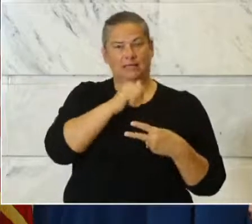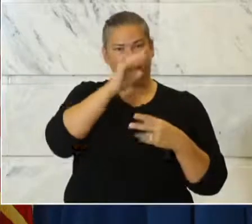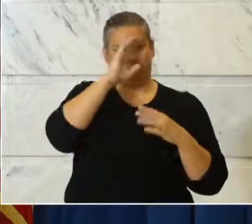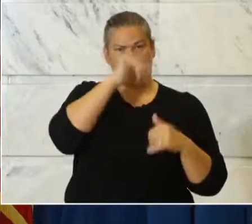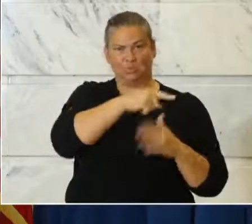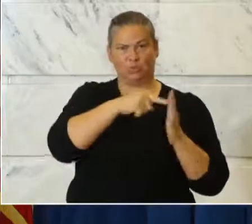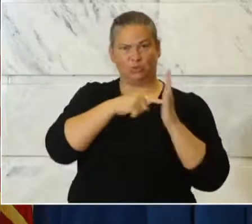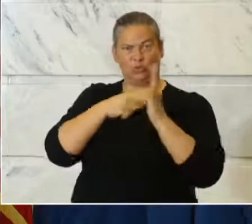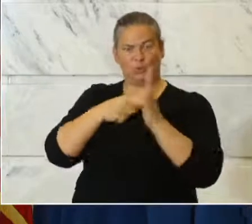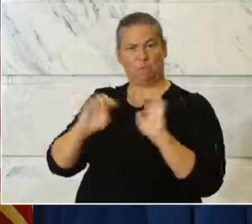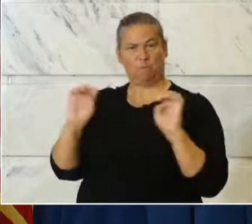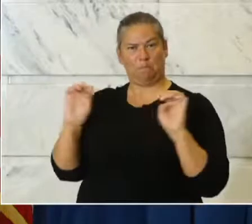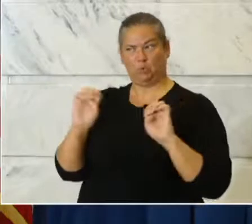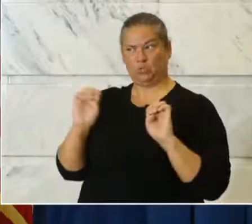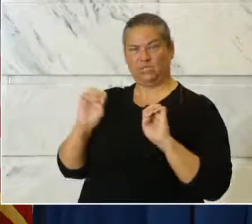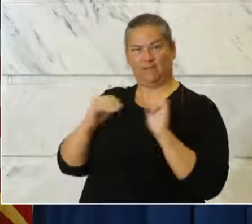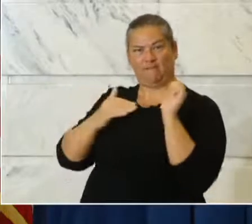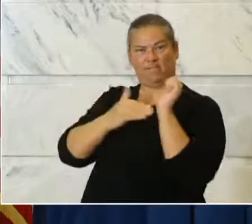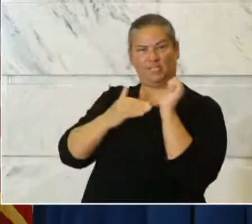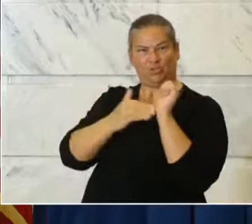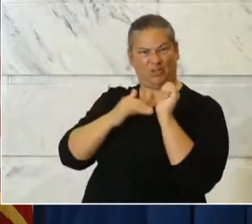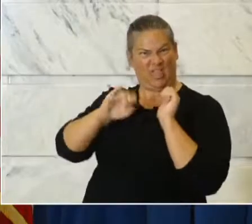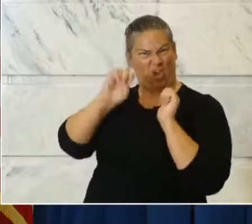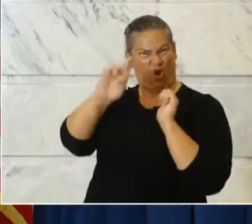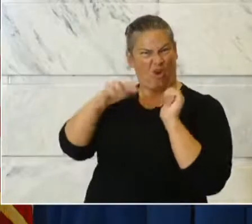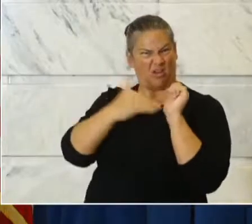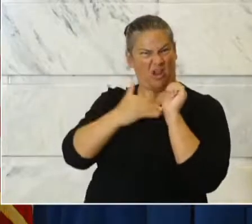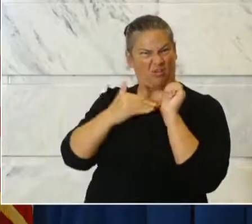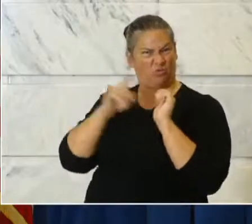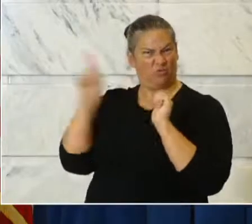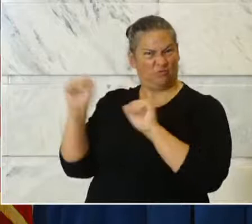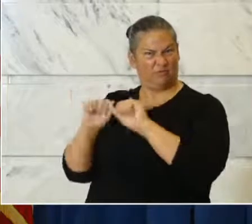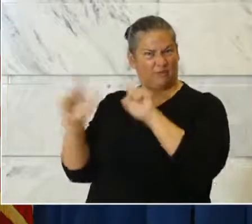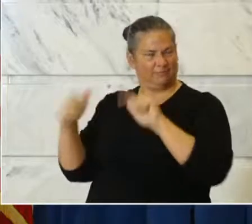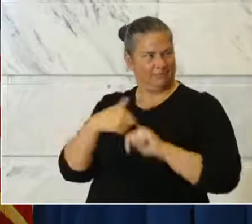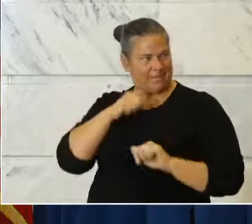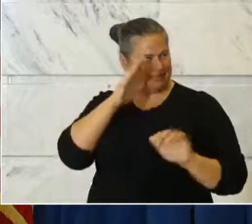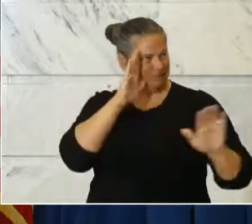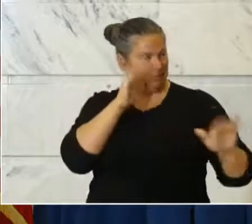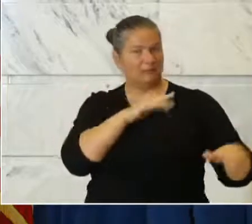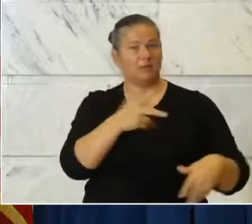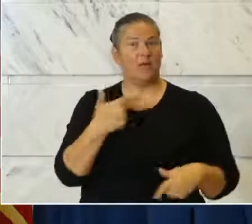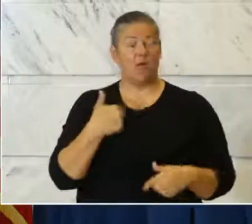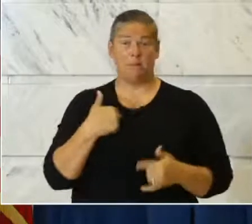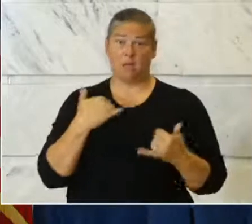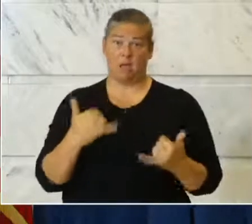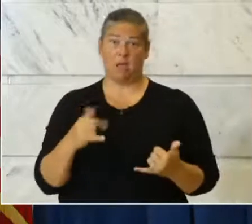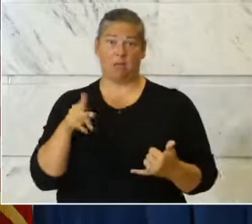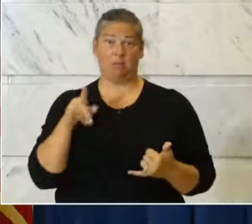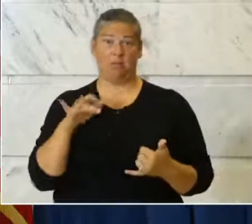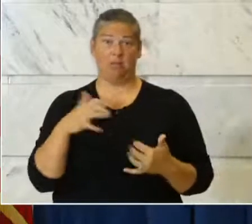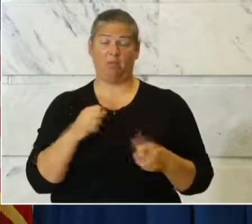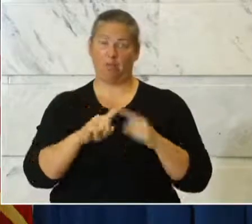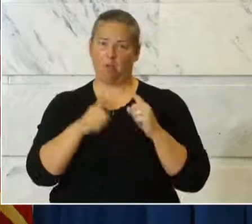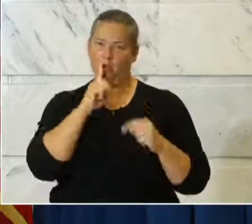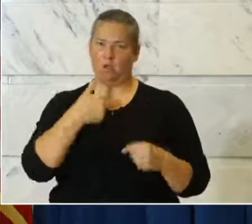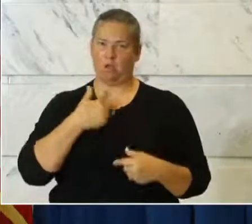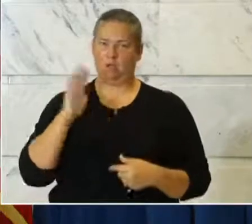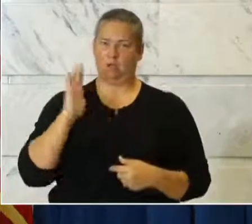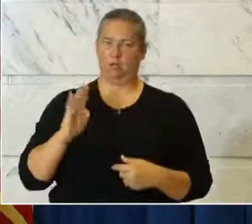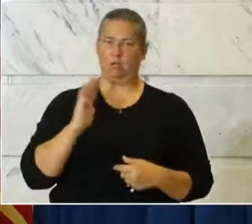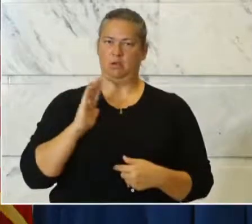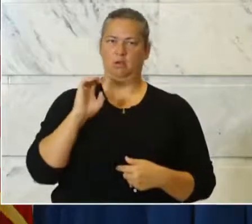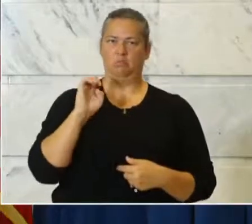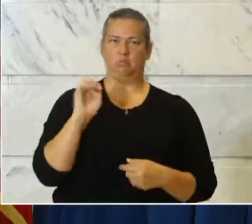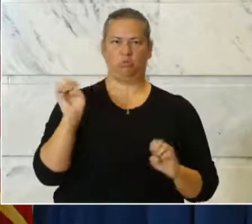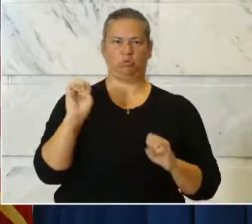physician video, and I want to remind folks, I'm a public health commissioner now, but I've been an emergency physician for 20 years. And